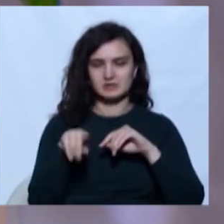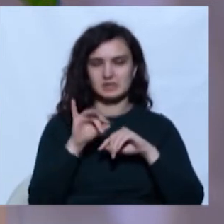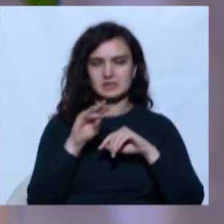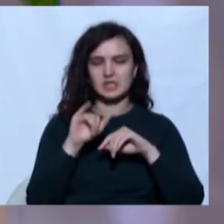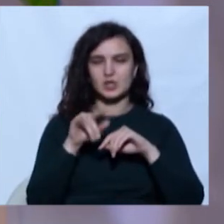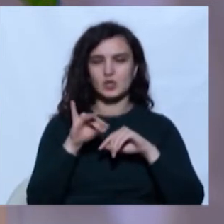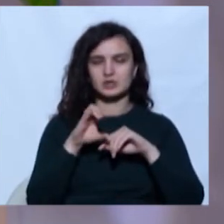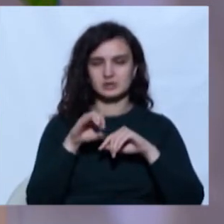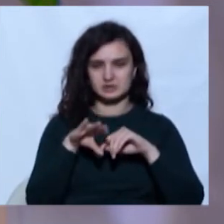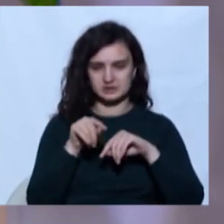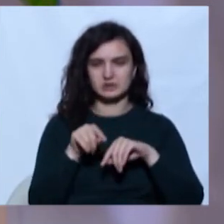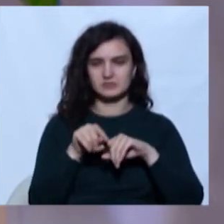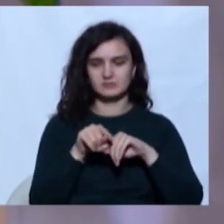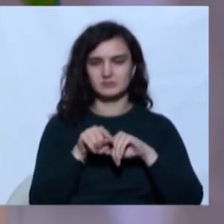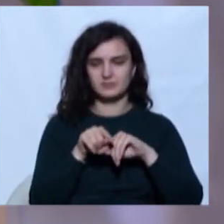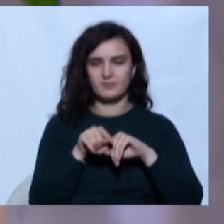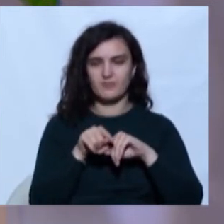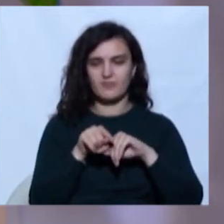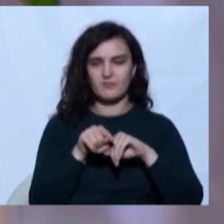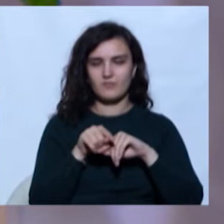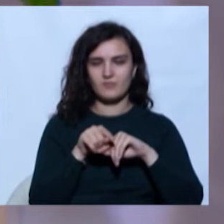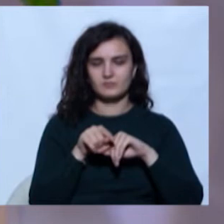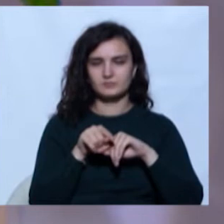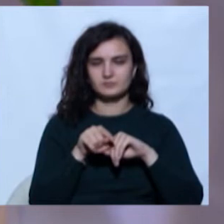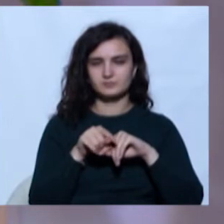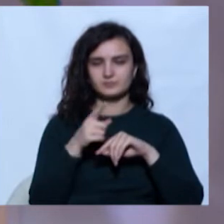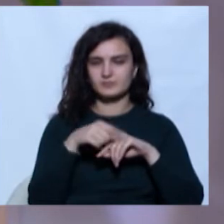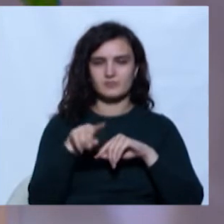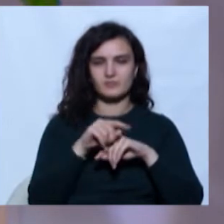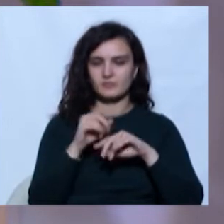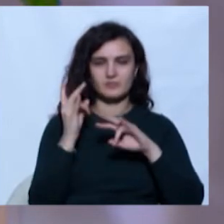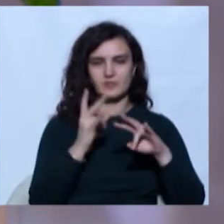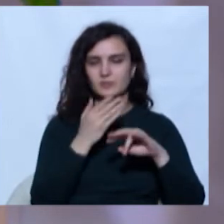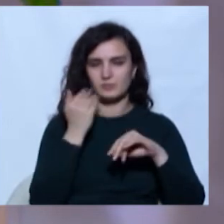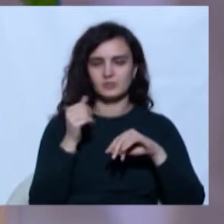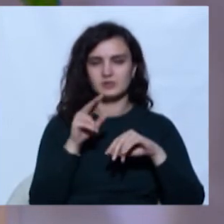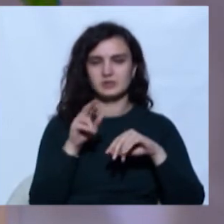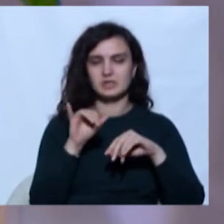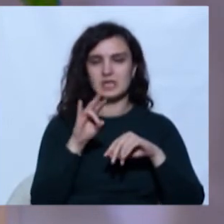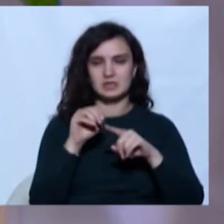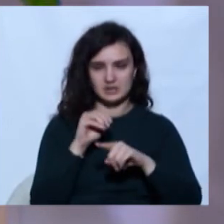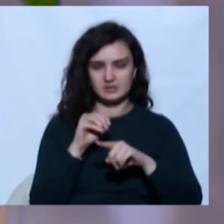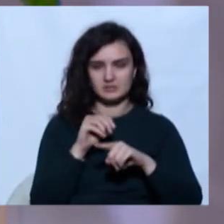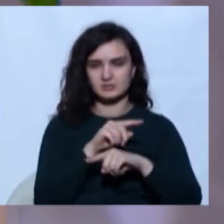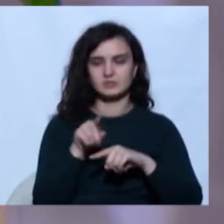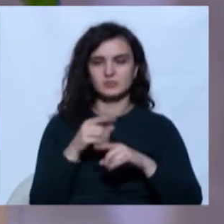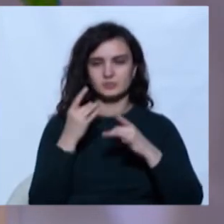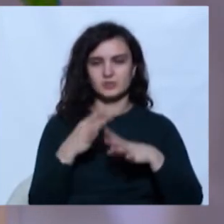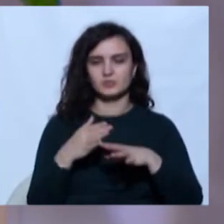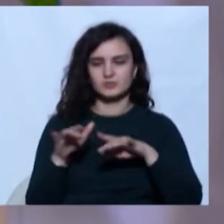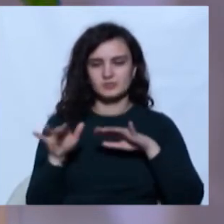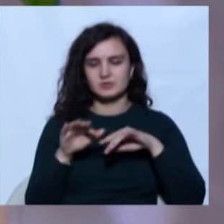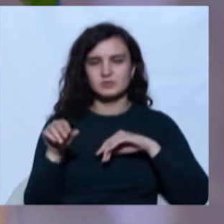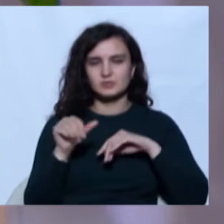antagonists, Danglars, Caderousse, and Fernand, they were not being harmed by Dantes directly. They just acted